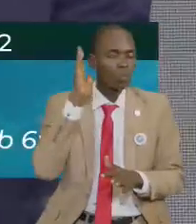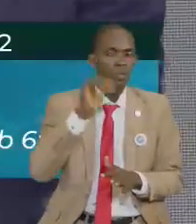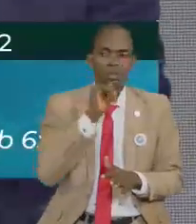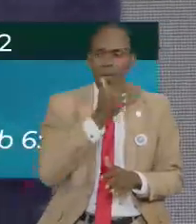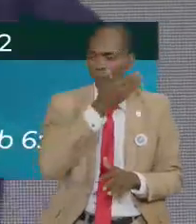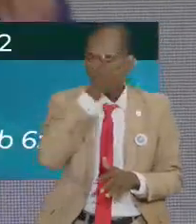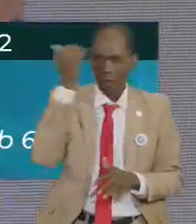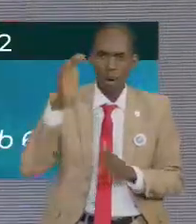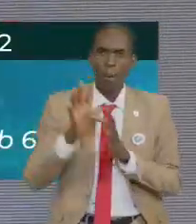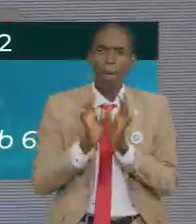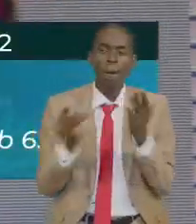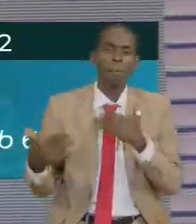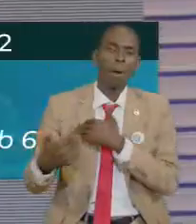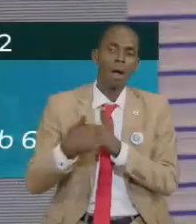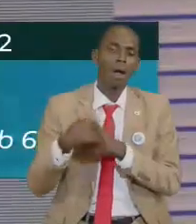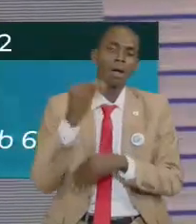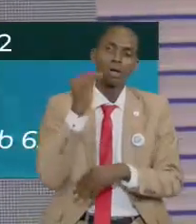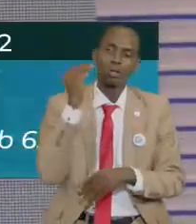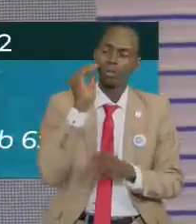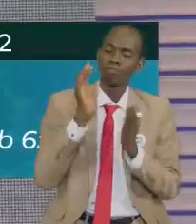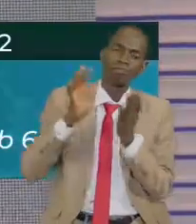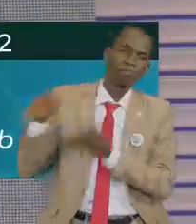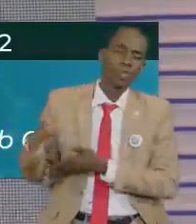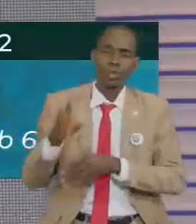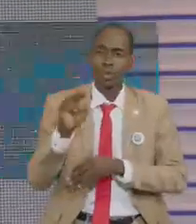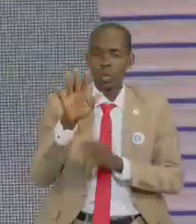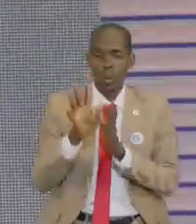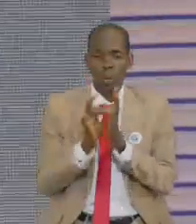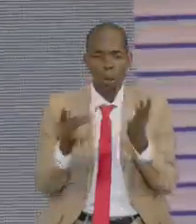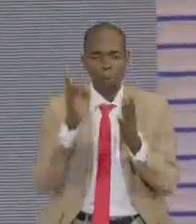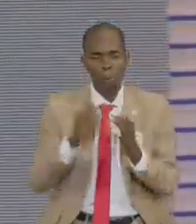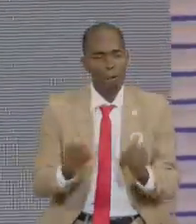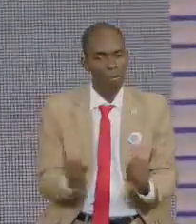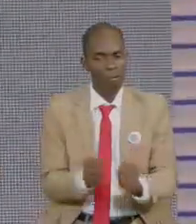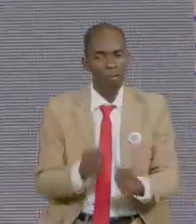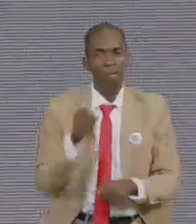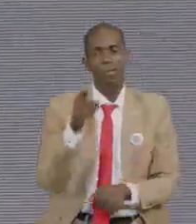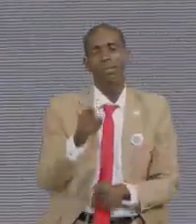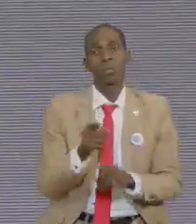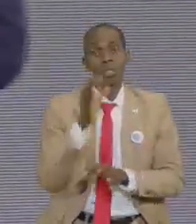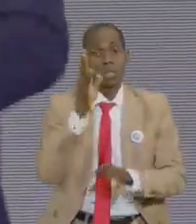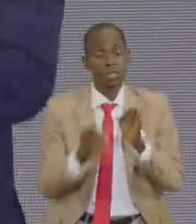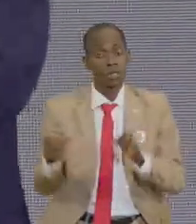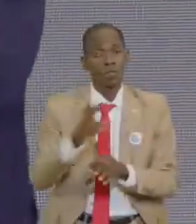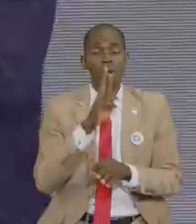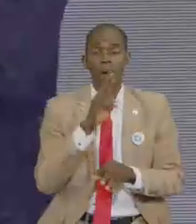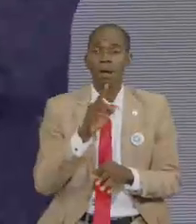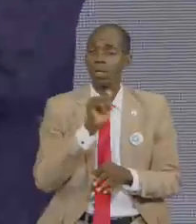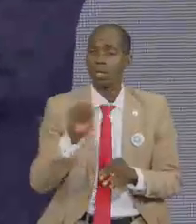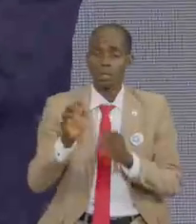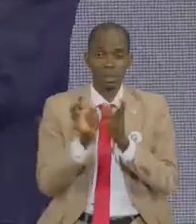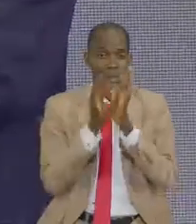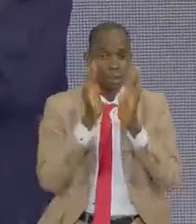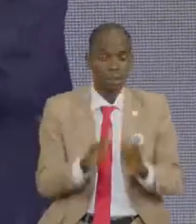home. Your Bible will go with you. If you're a believer, you'll not leave